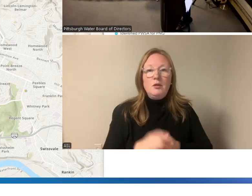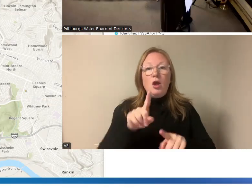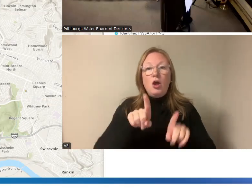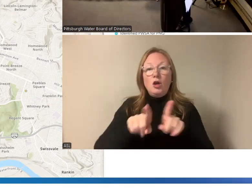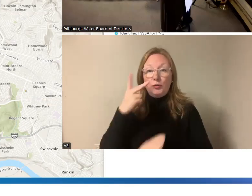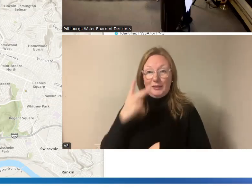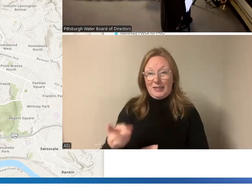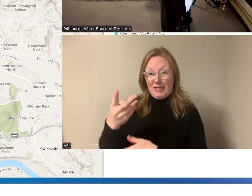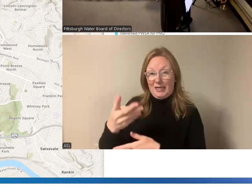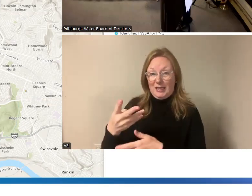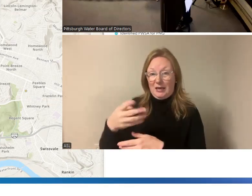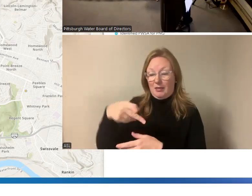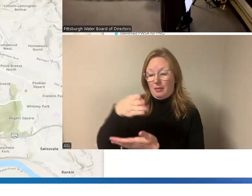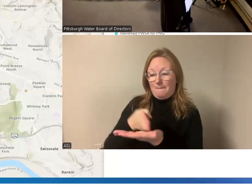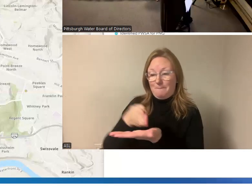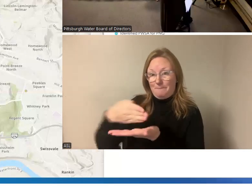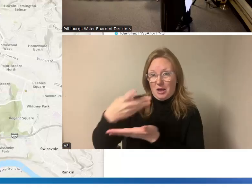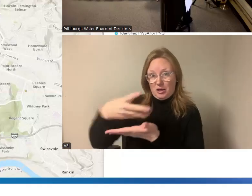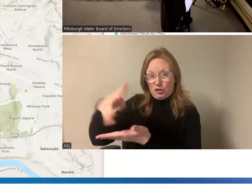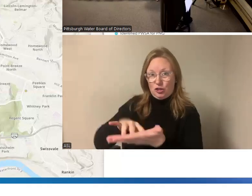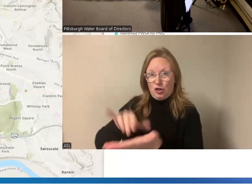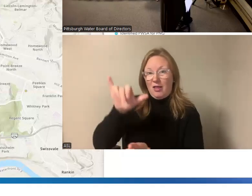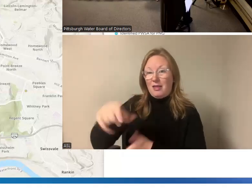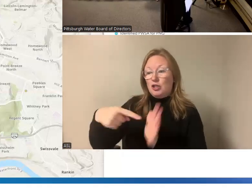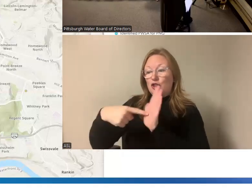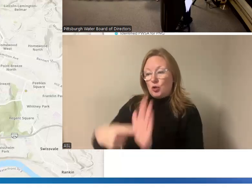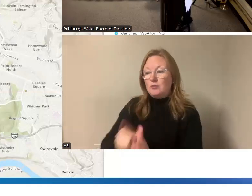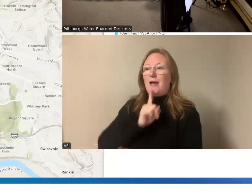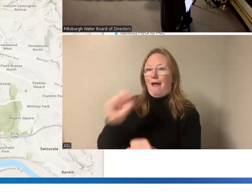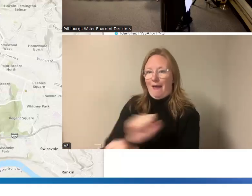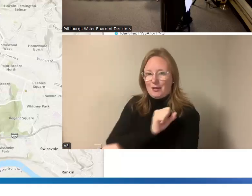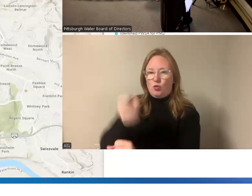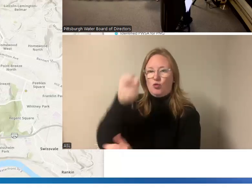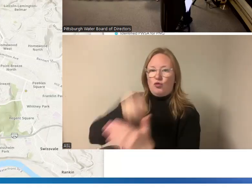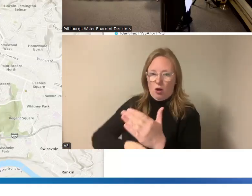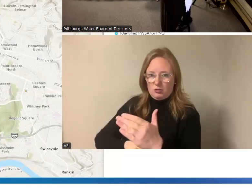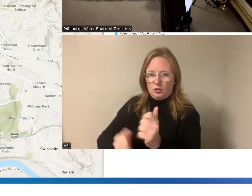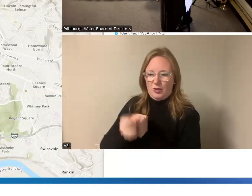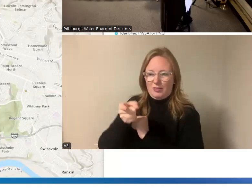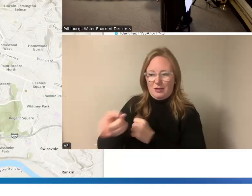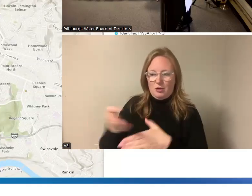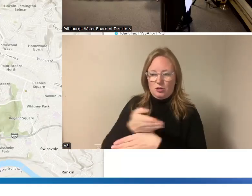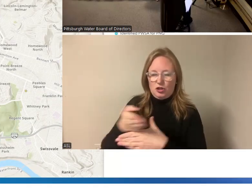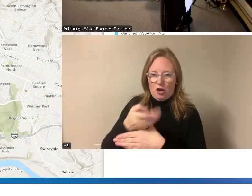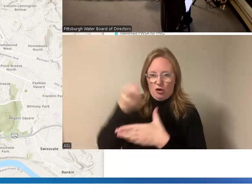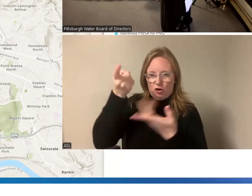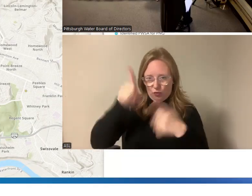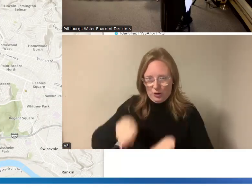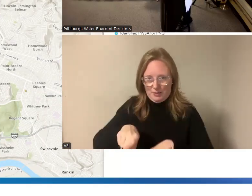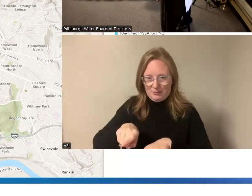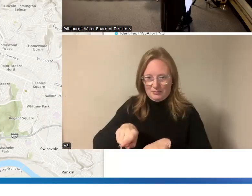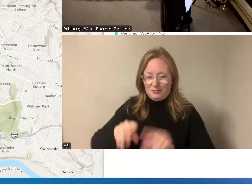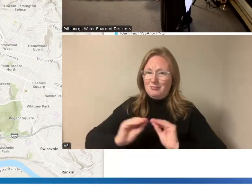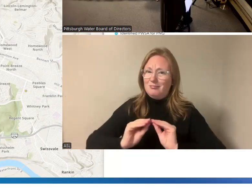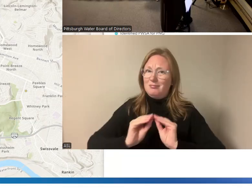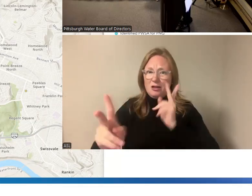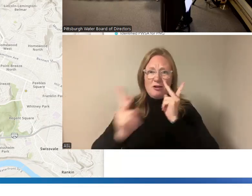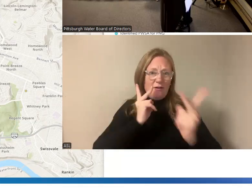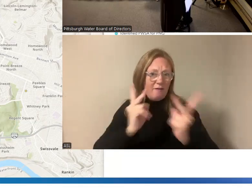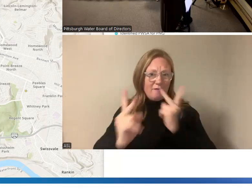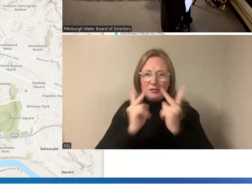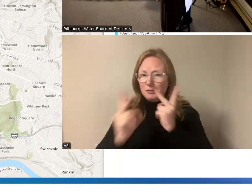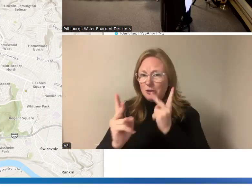chart illustrates the actual costs associated with the sites under the cost share agreement, providing a clear visual summary of